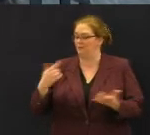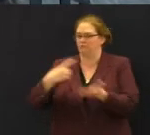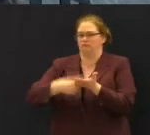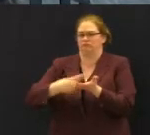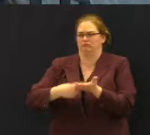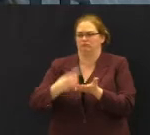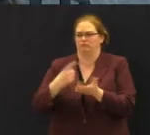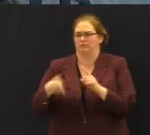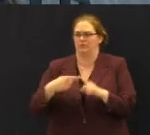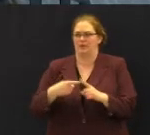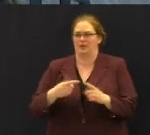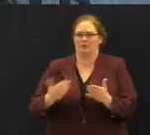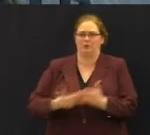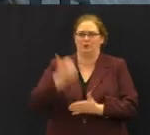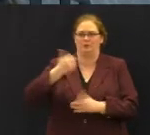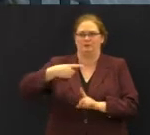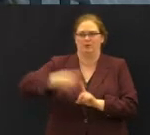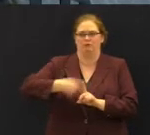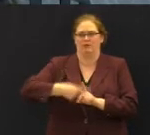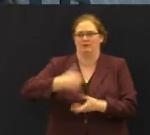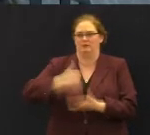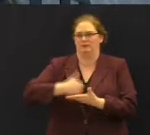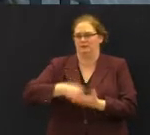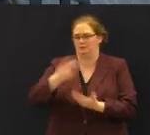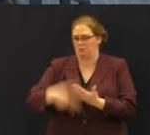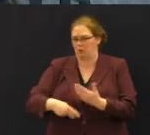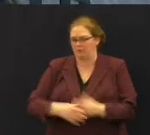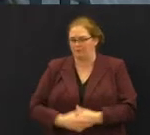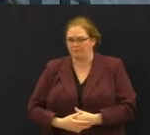about the latest in our rental assistance programs.